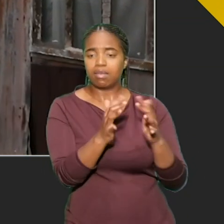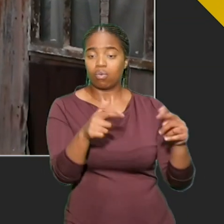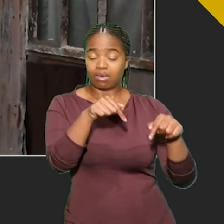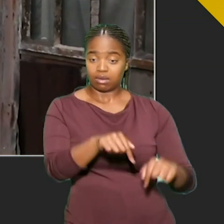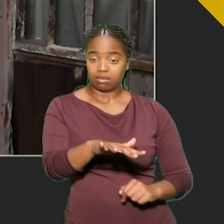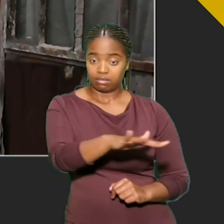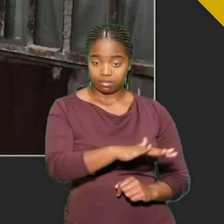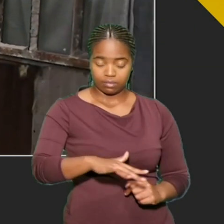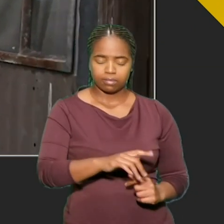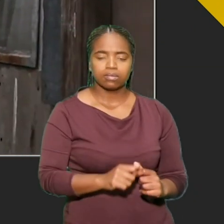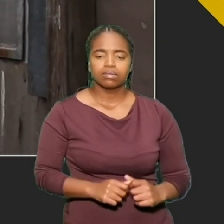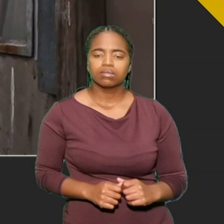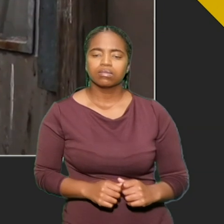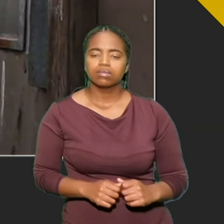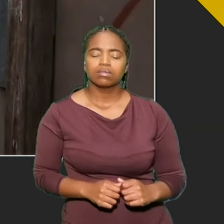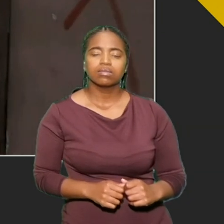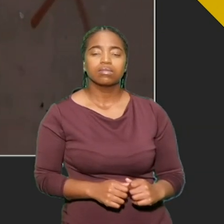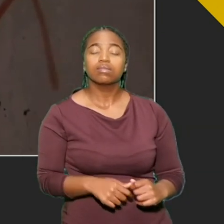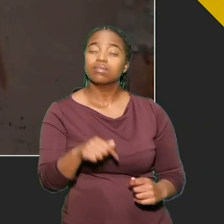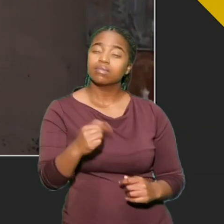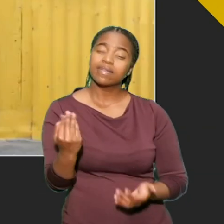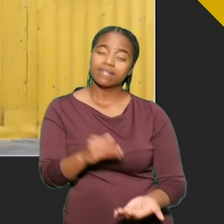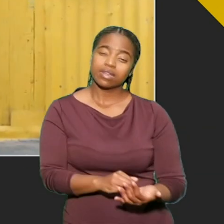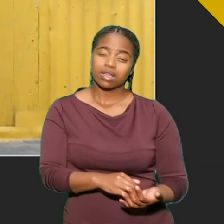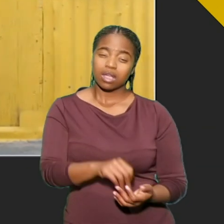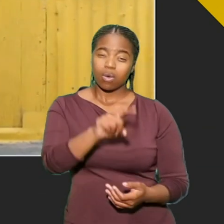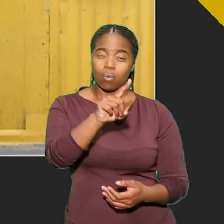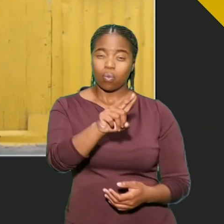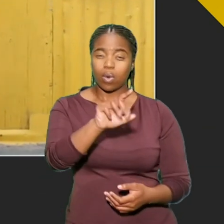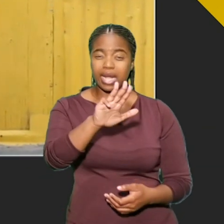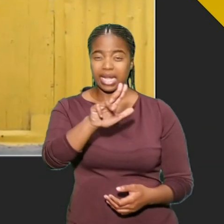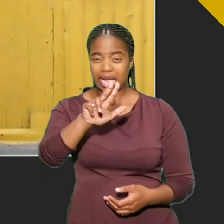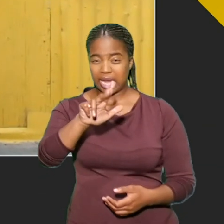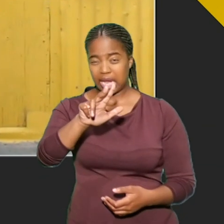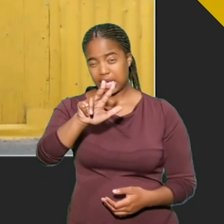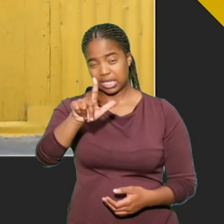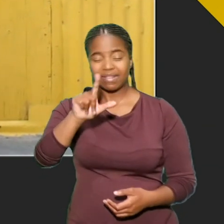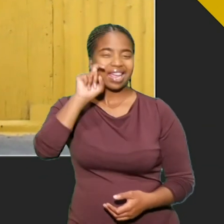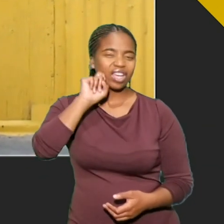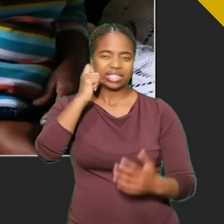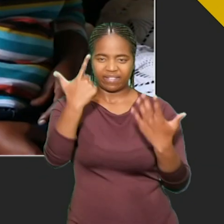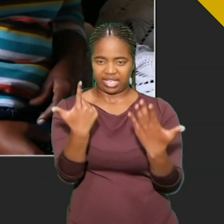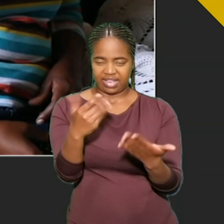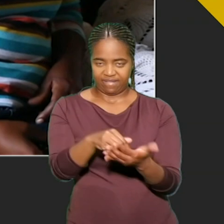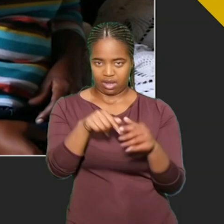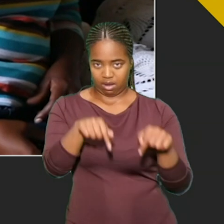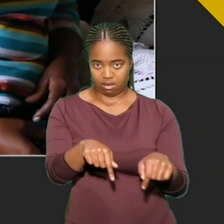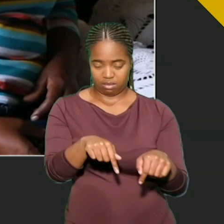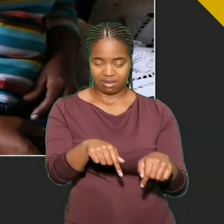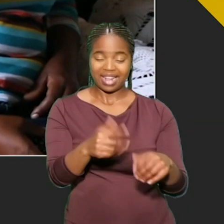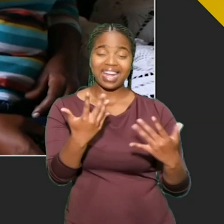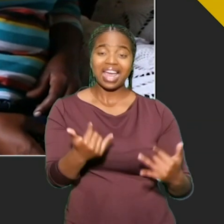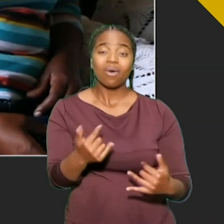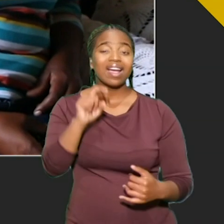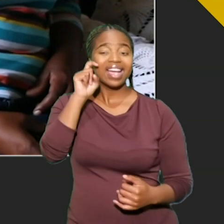ekuhlaleni. Apha eZola Square mna ndifike ngo-1987, I was 7 years old. Now I'm